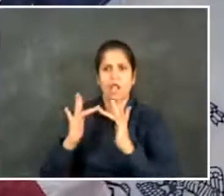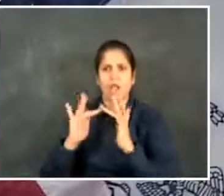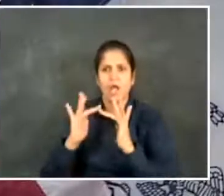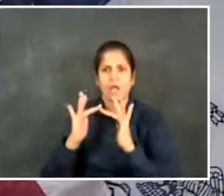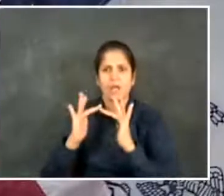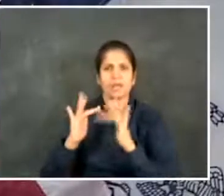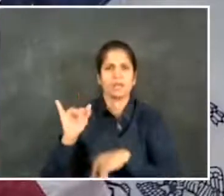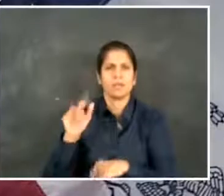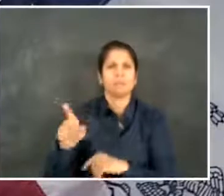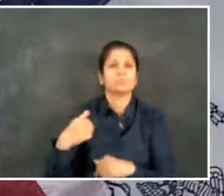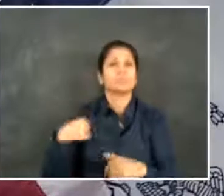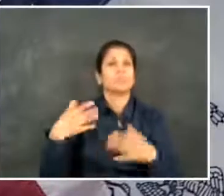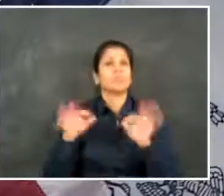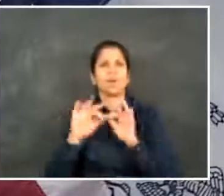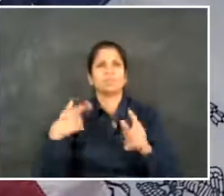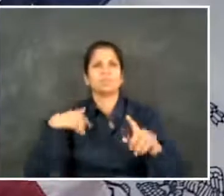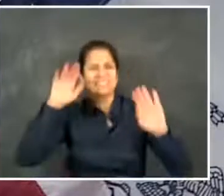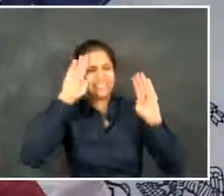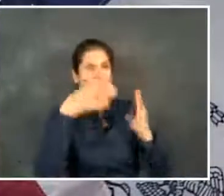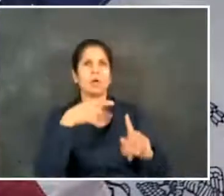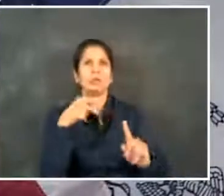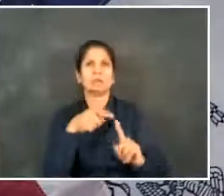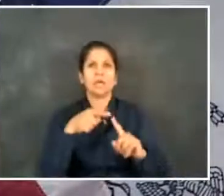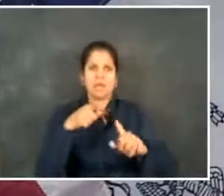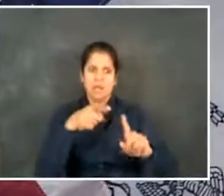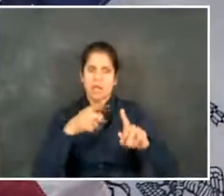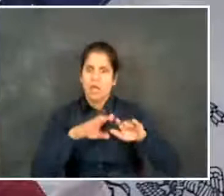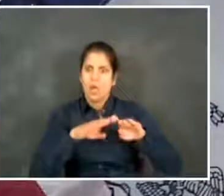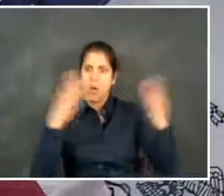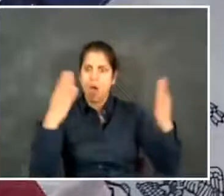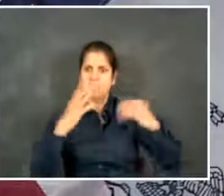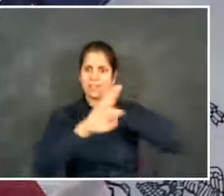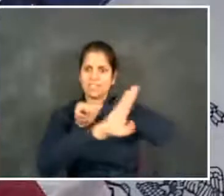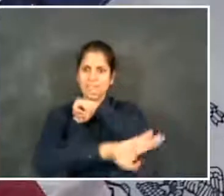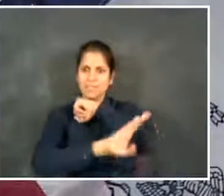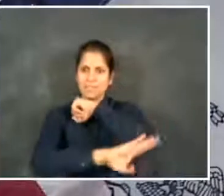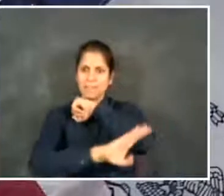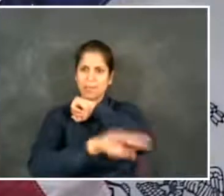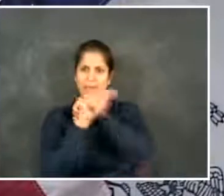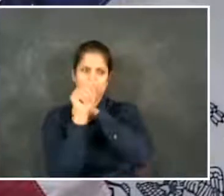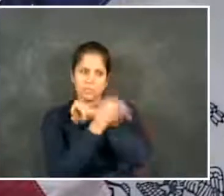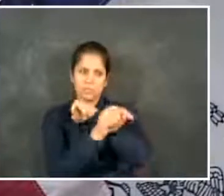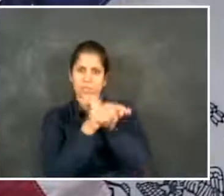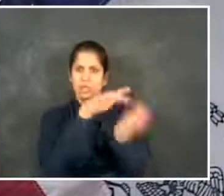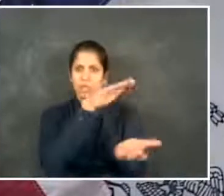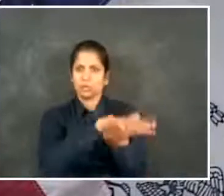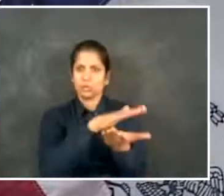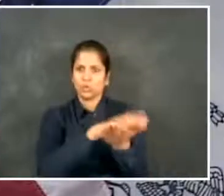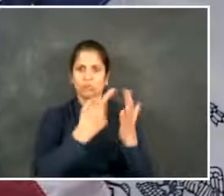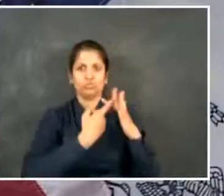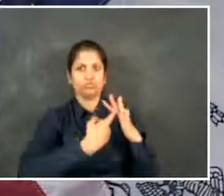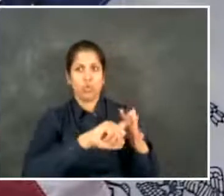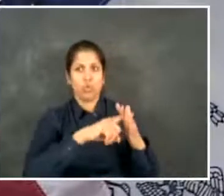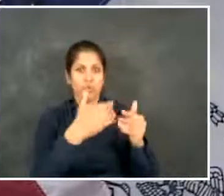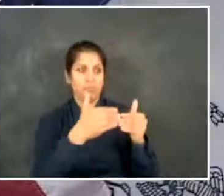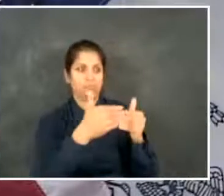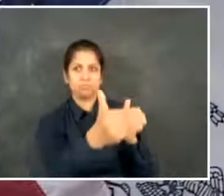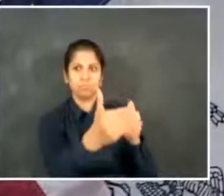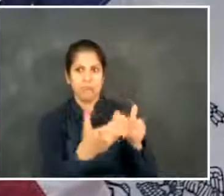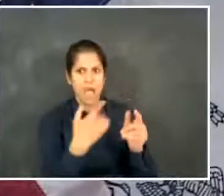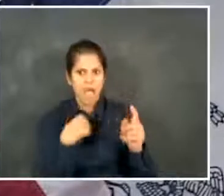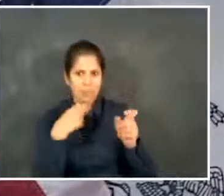September. So again, I think the governor's quite clear on my position. I respect that he's thinking about the big picture and look forward to his